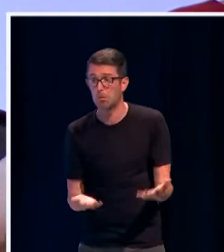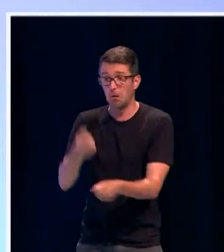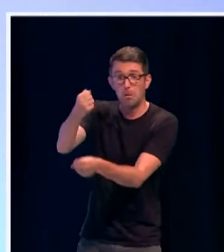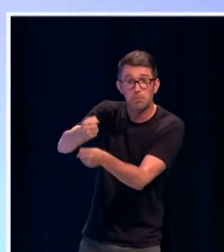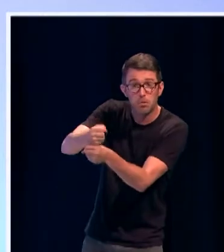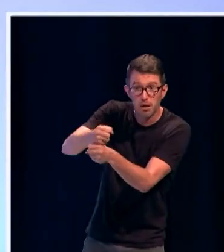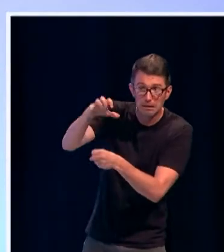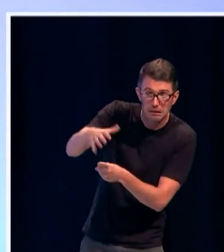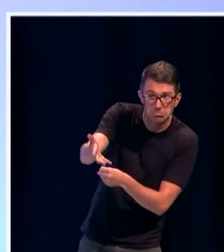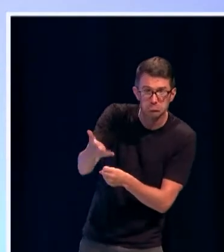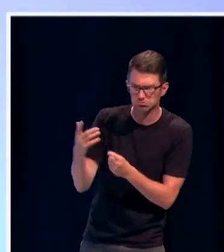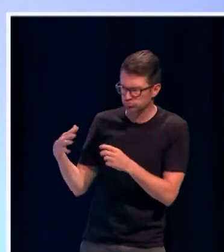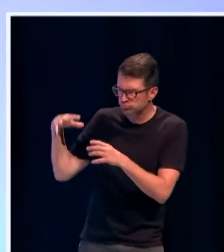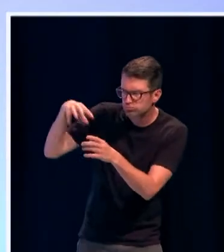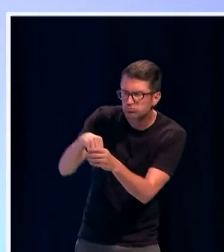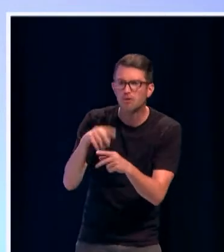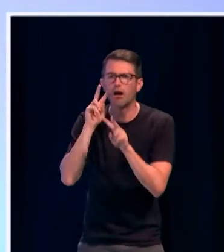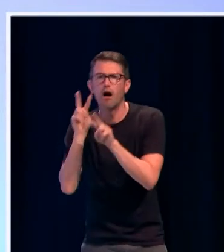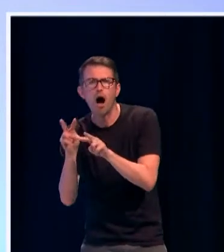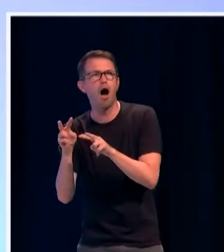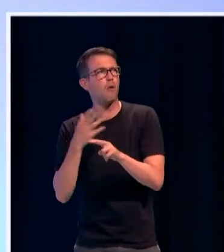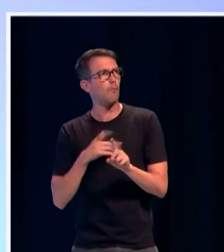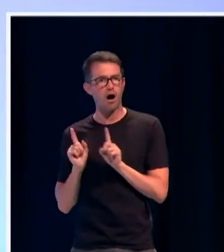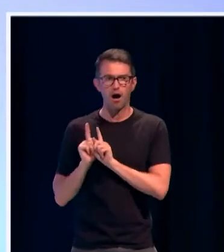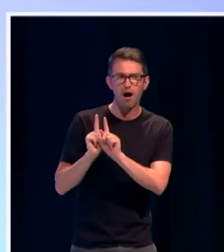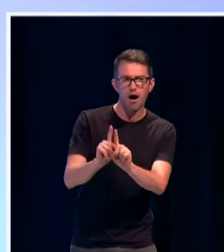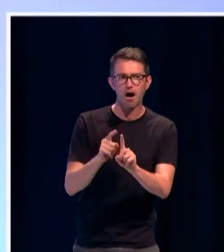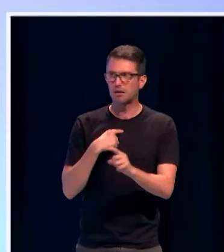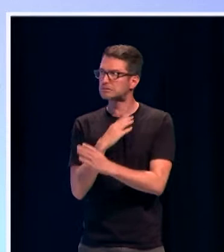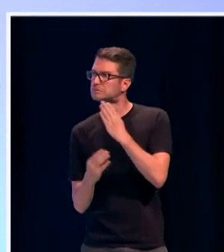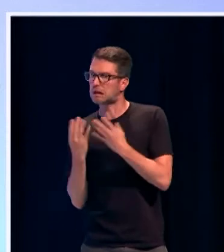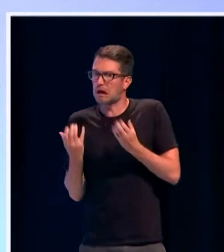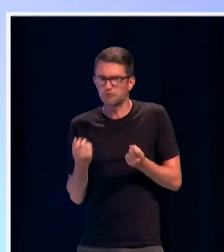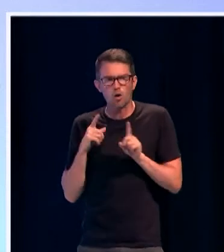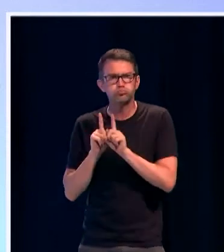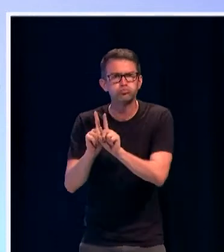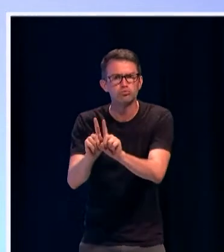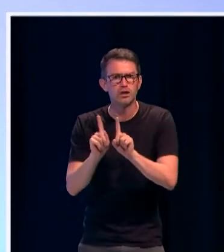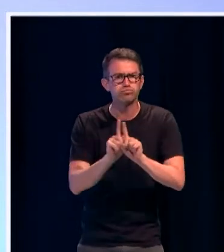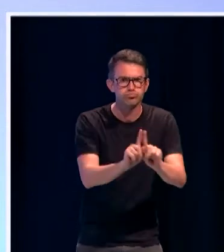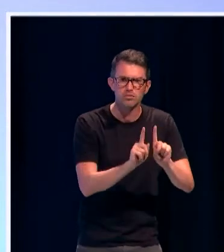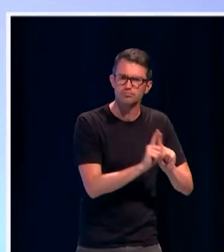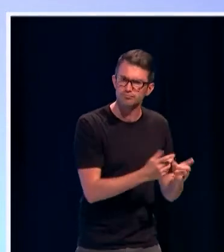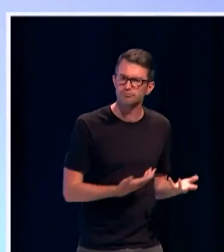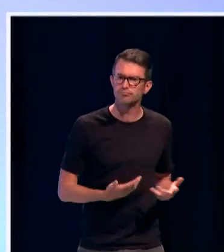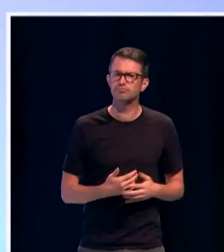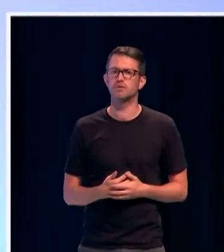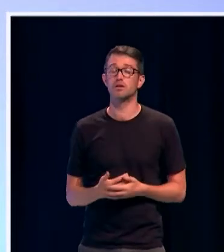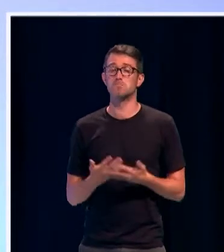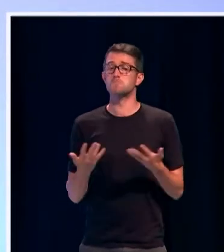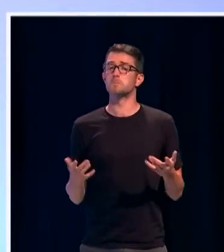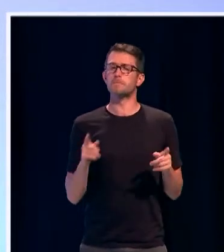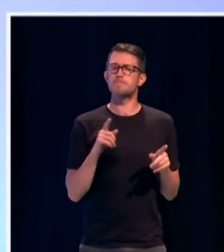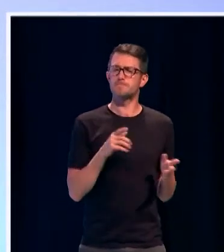you very much. Maybe I will ask also Pratima to give her view on it.